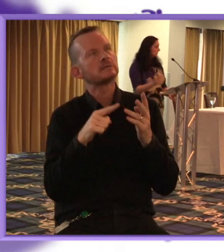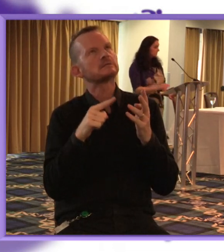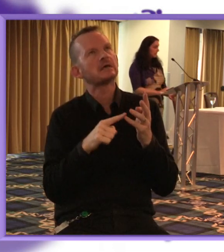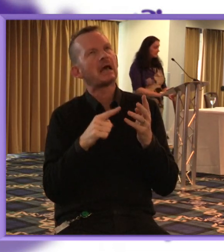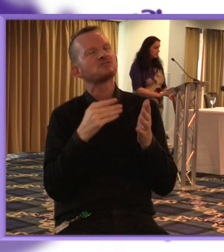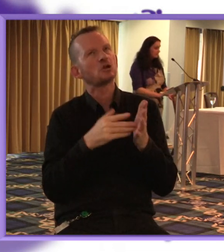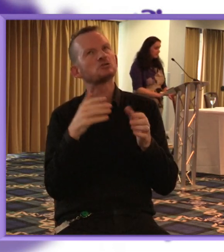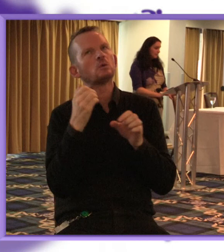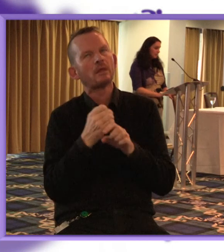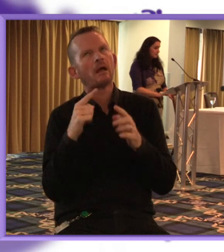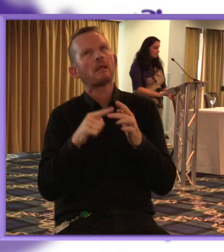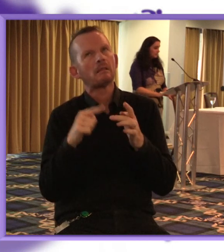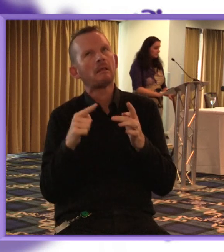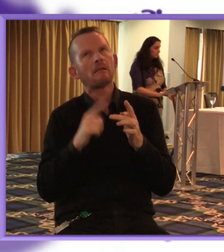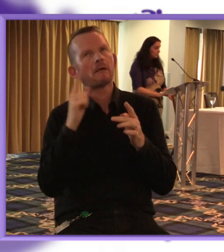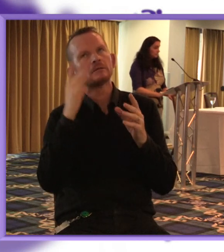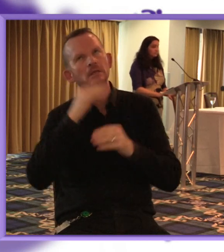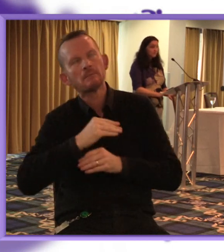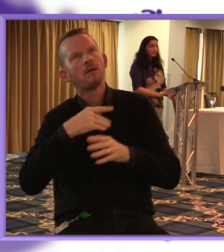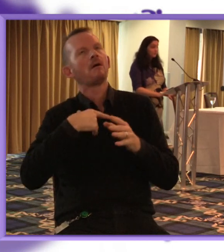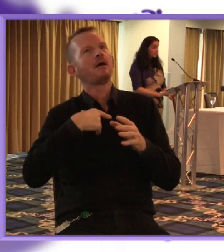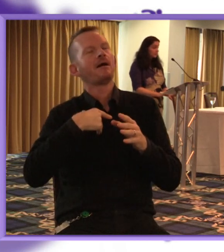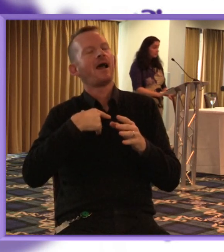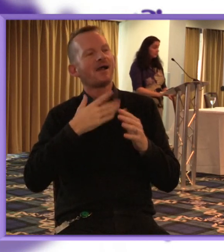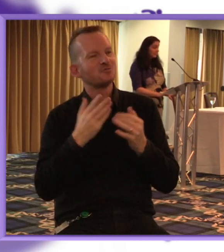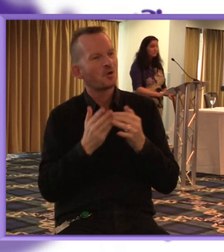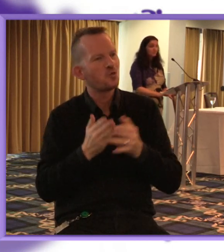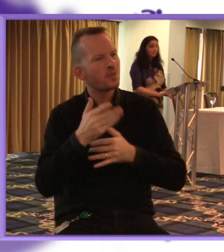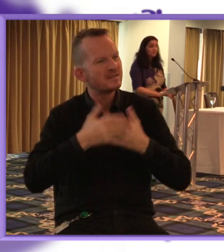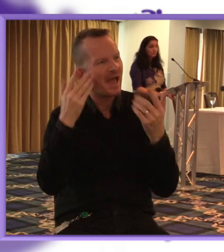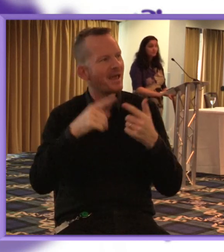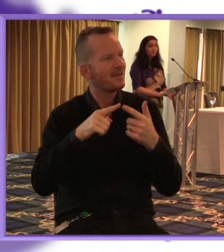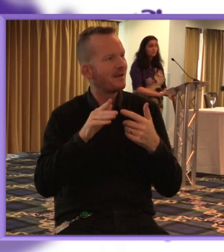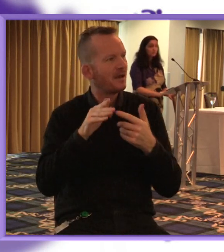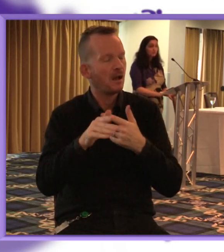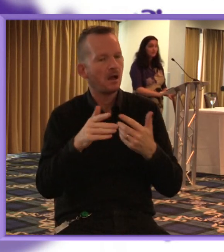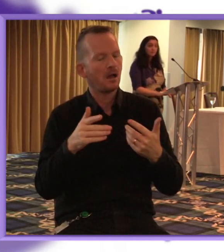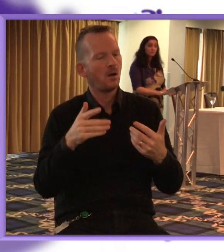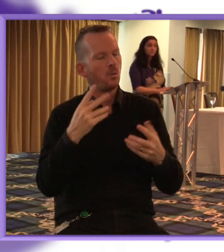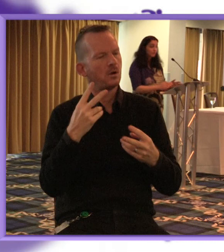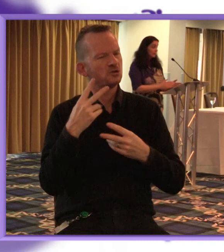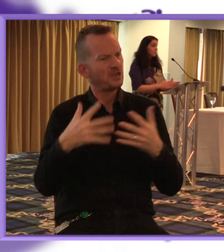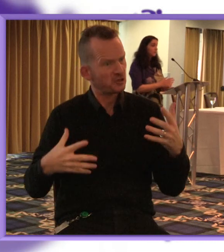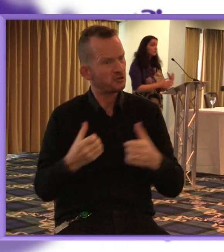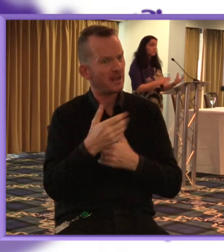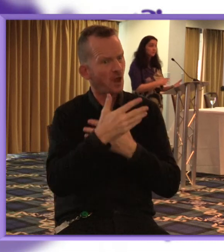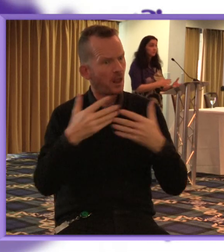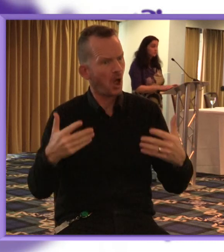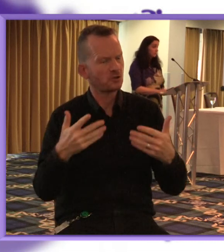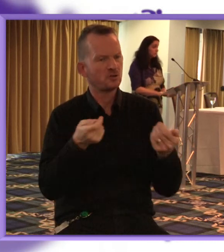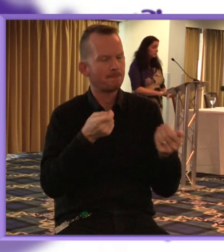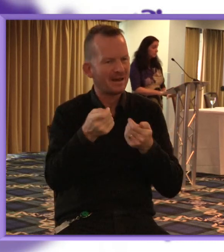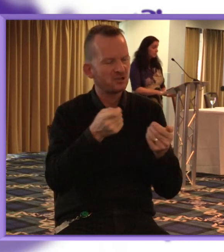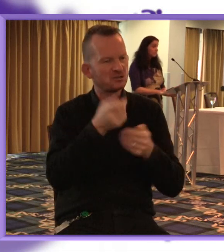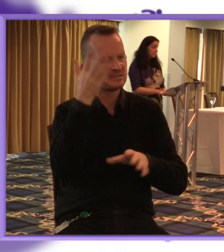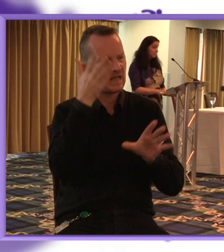still got to do that. And then talking through her day further, she had actually achieved a lot in a day in terms of managing the